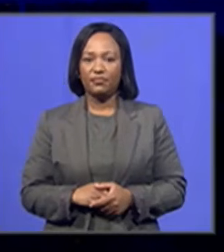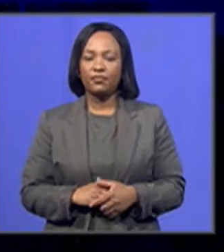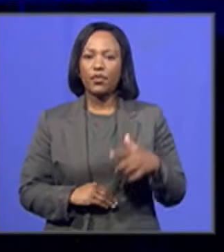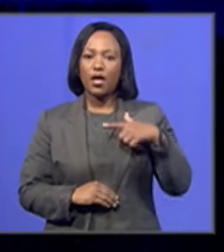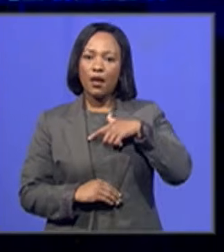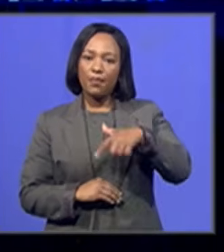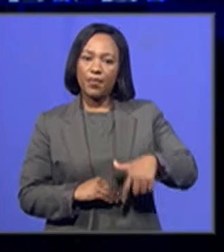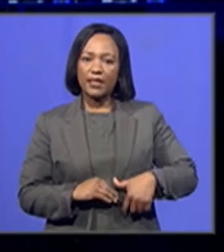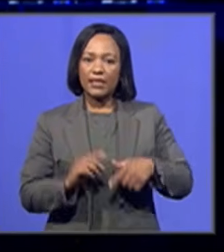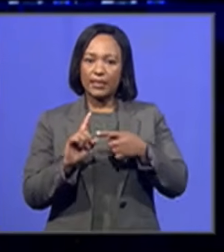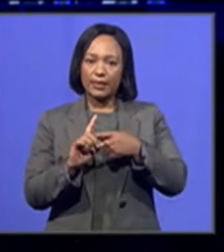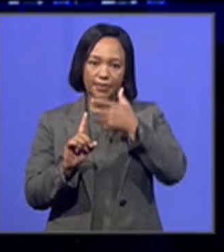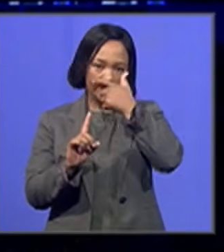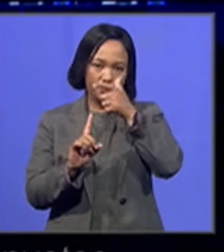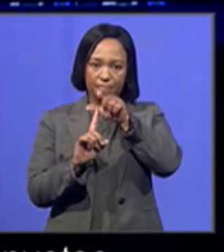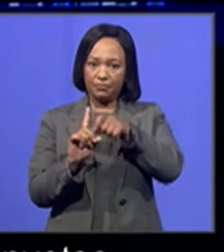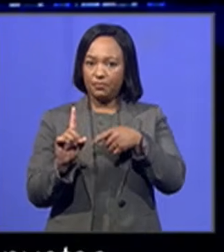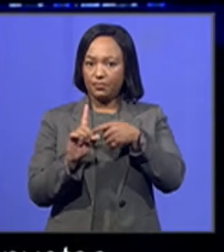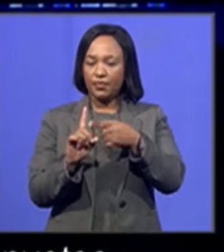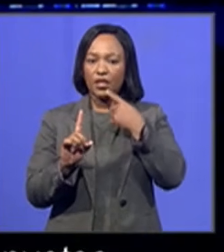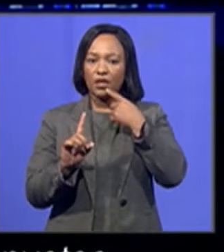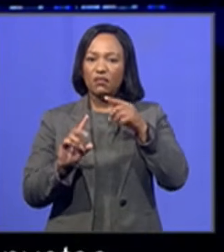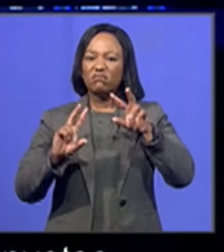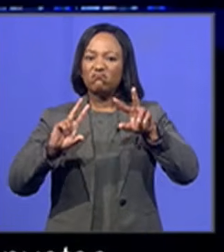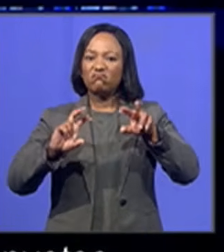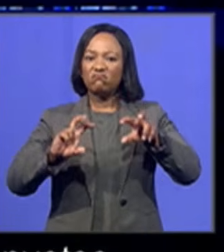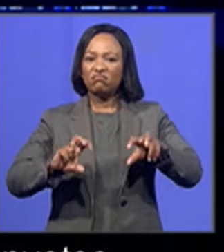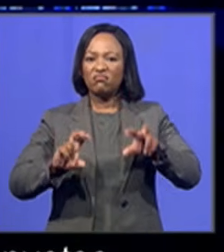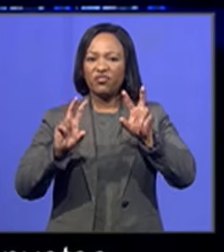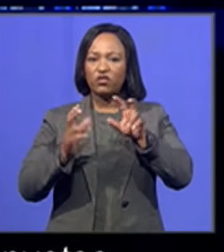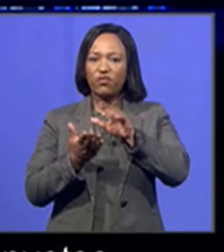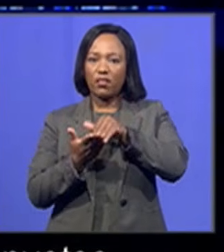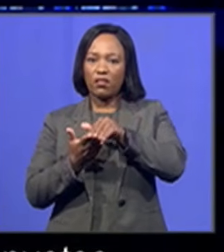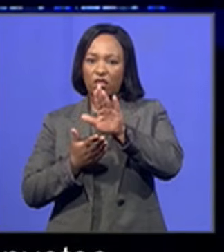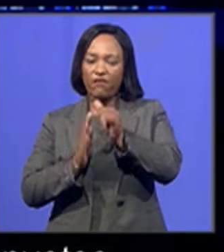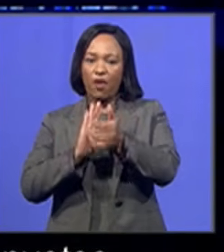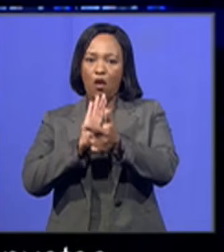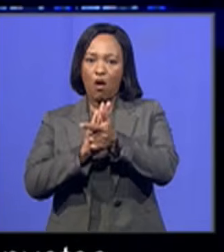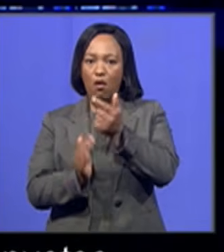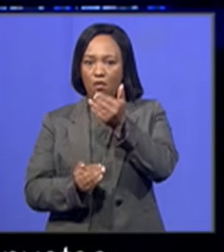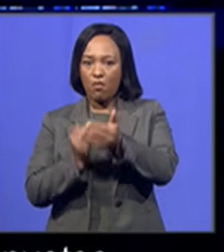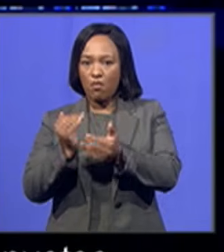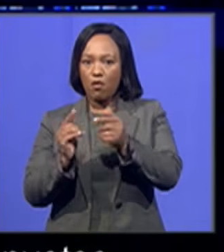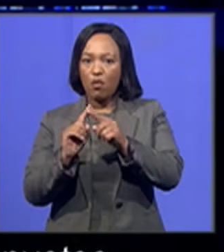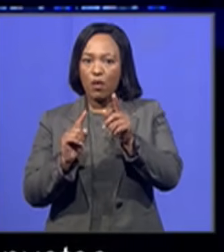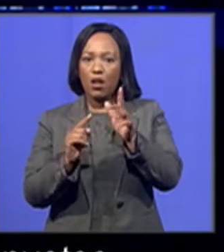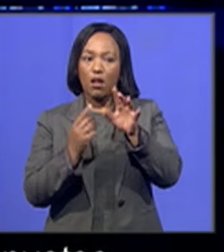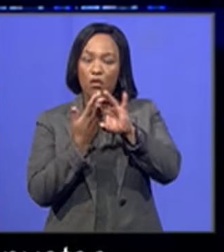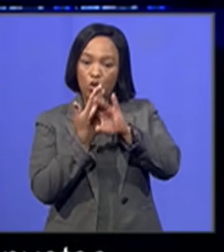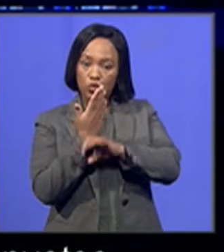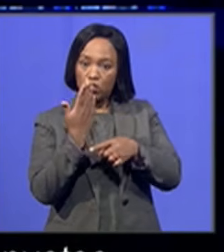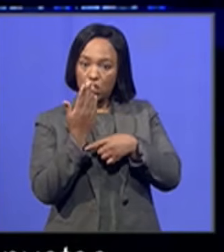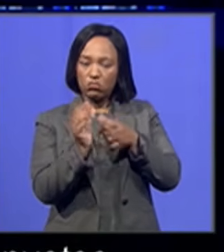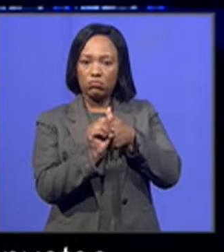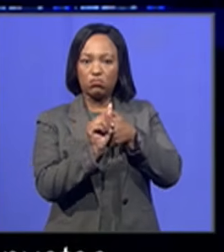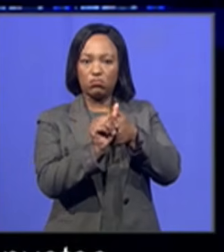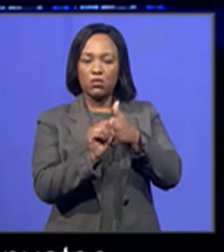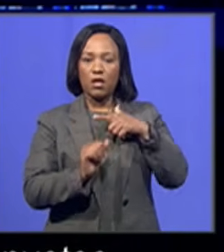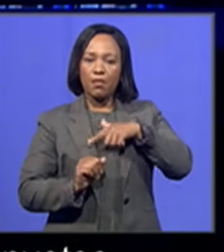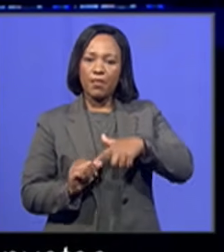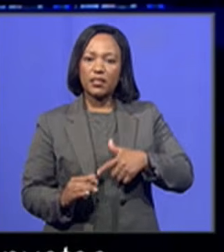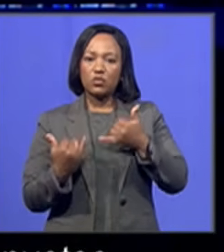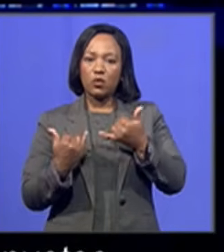Mopresidente Cyril Ramaphosa o re diphuputso ka ho theolwa ha haesetulong ka kgato ya molao ho tla teteiswa ka molao wa motheo. Mopresidente o ne a arabela